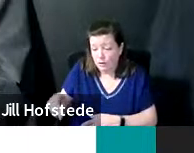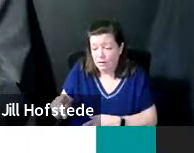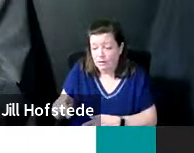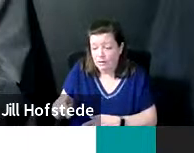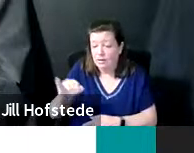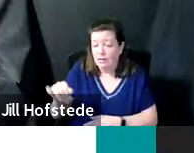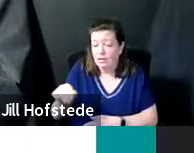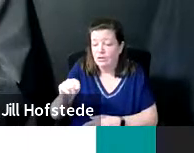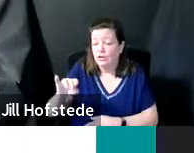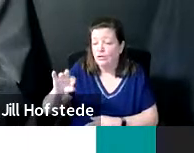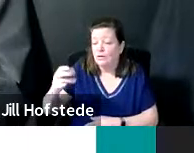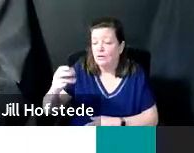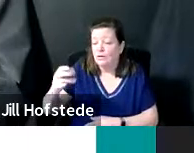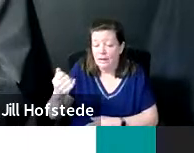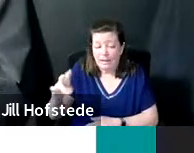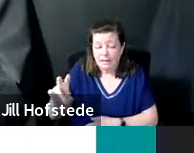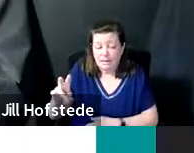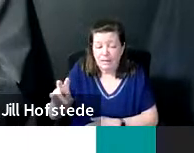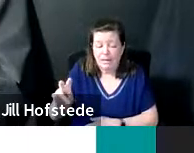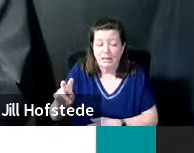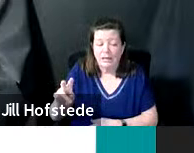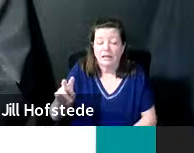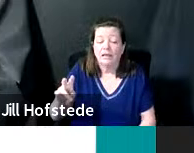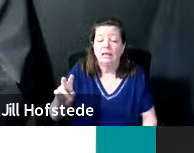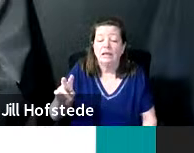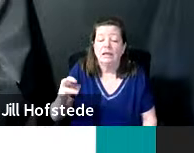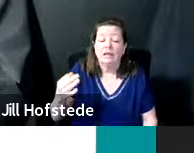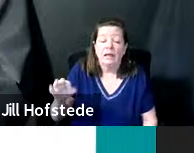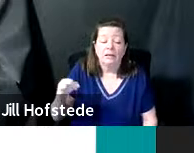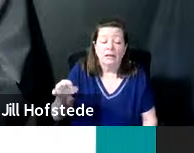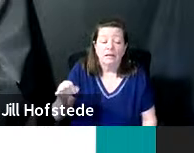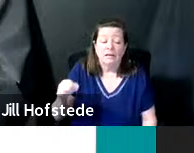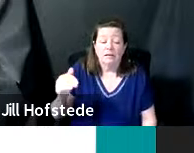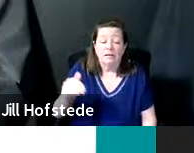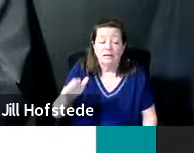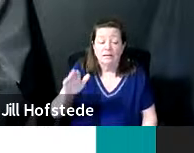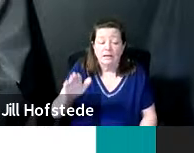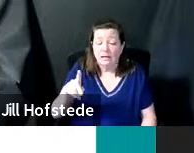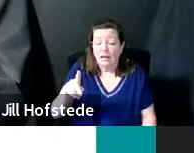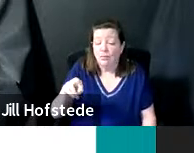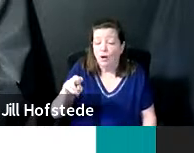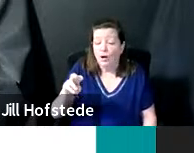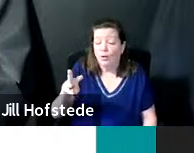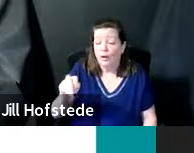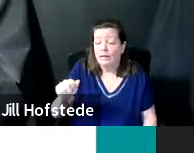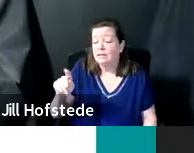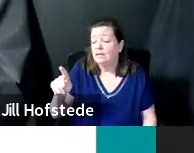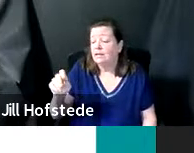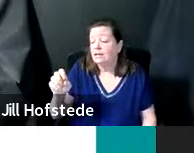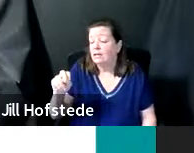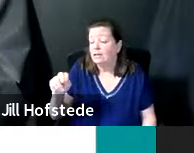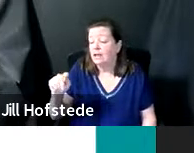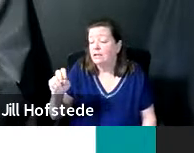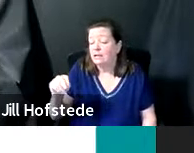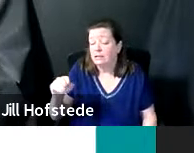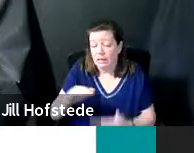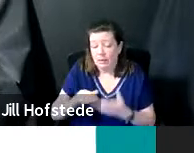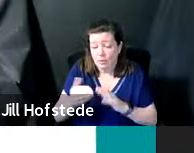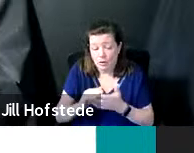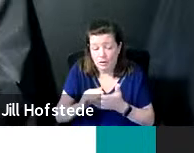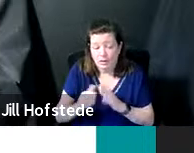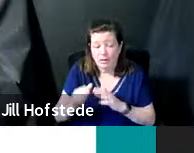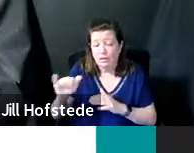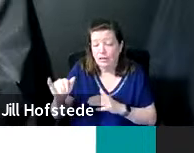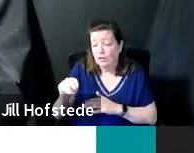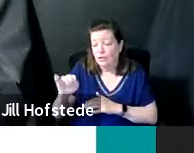Juneteenth, the weekend of June 17th and 18th, Sunday Parkways in the Kenton neighborhood, June 25th,